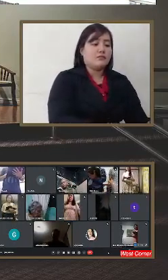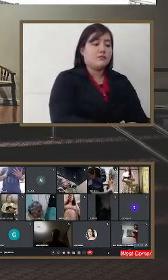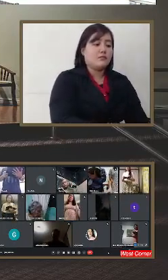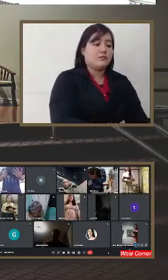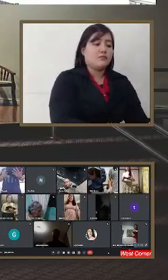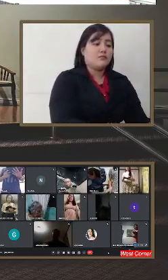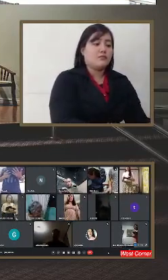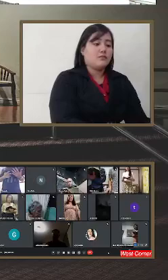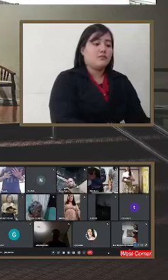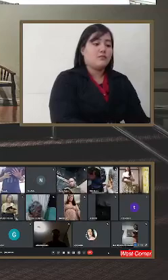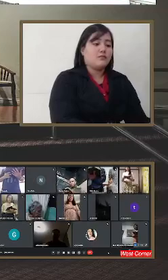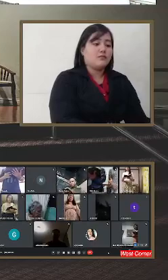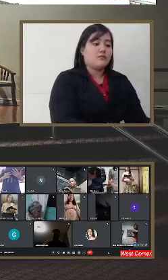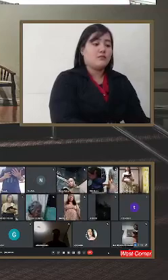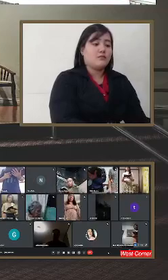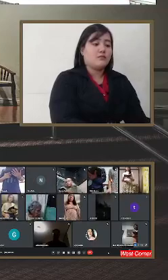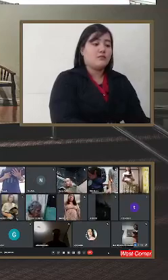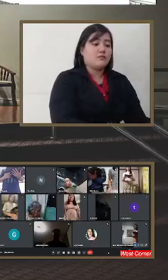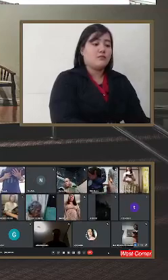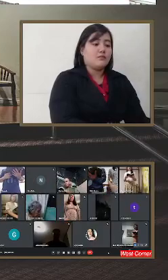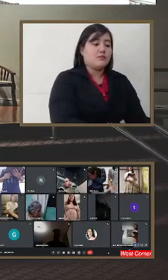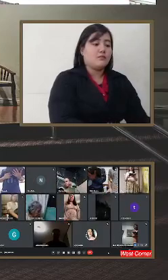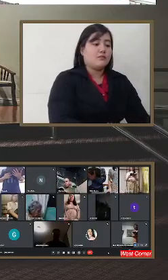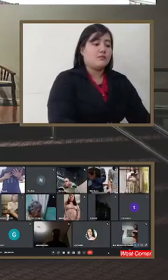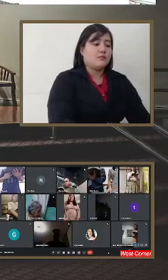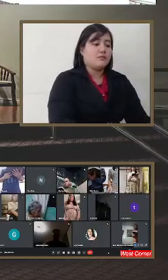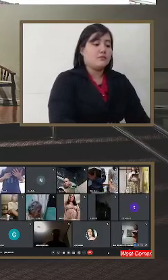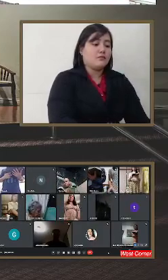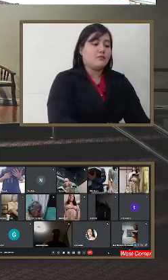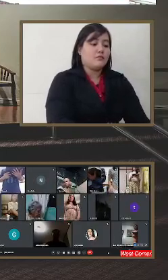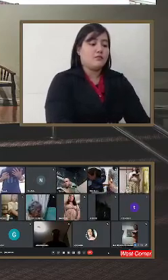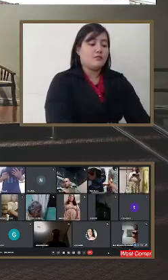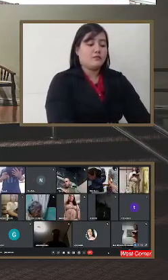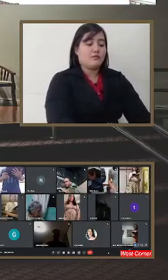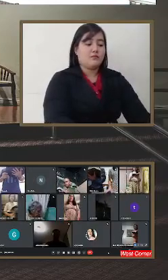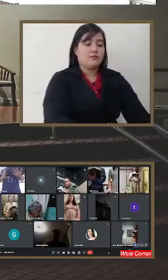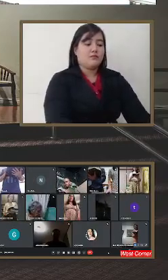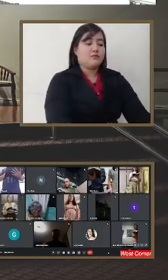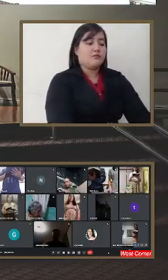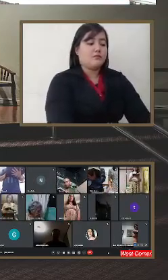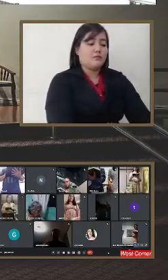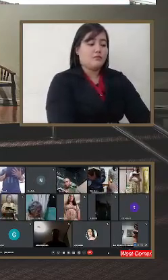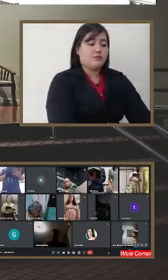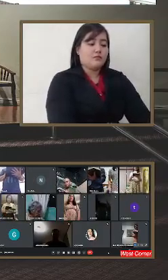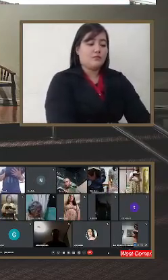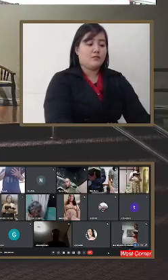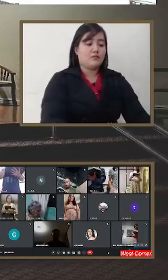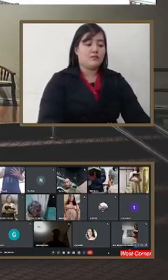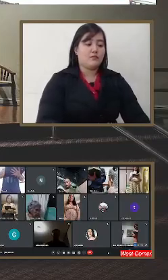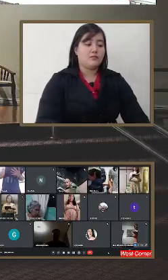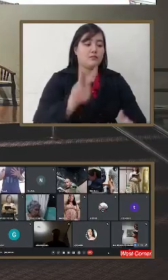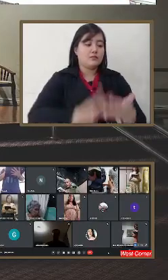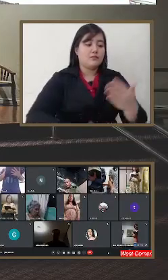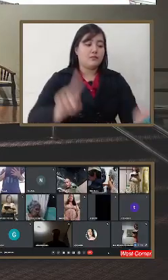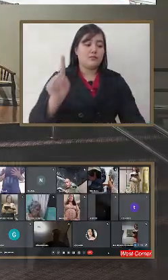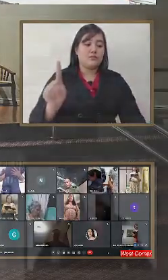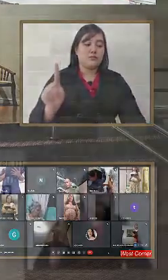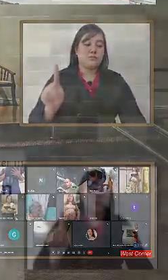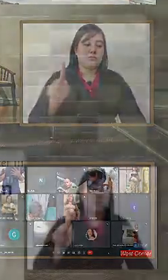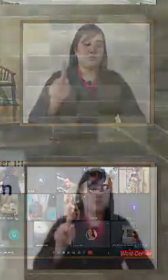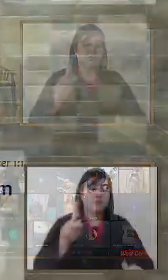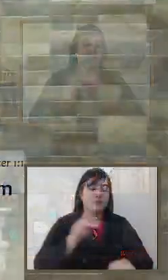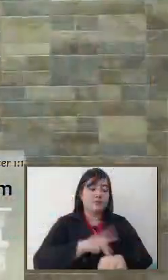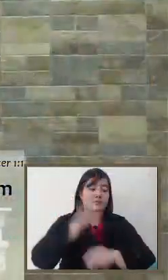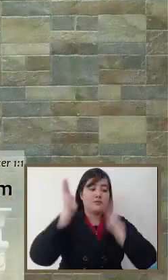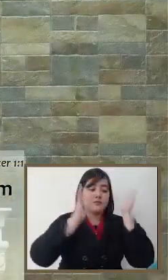2 Peter chapter 1. If you're with me, say aloud, amen. All right, Simon Peter, a